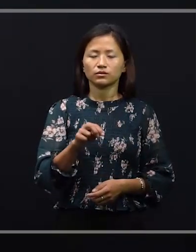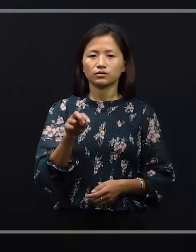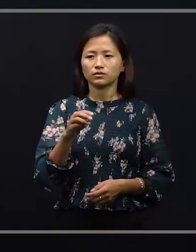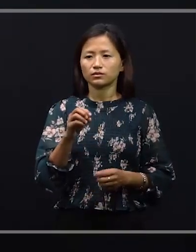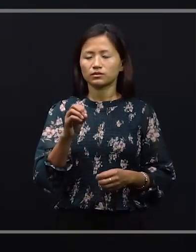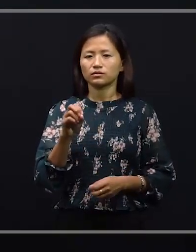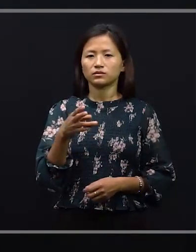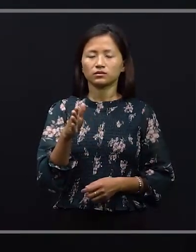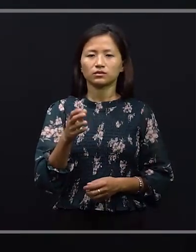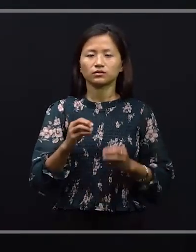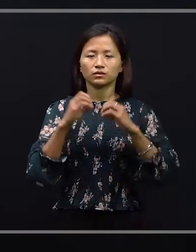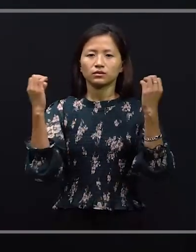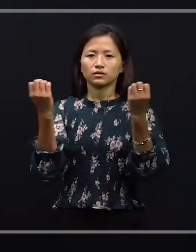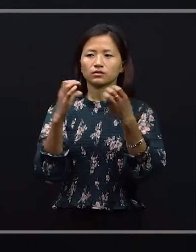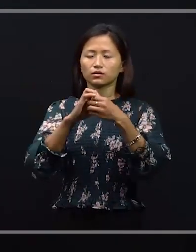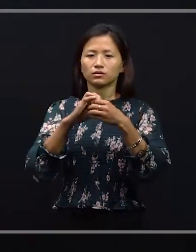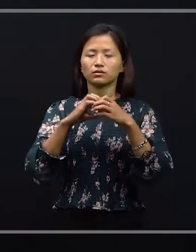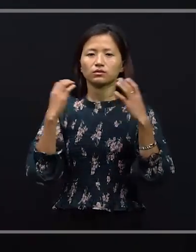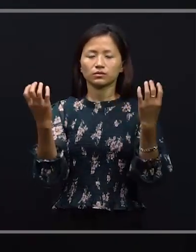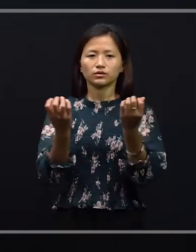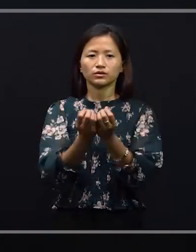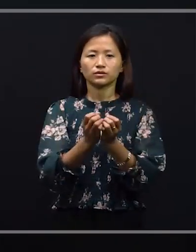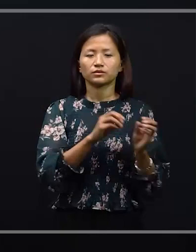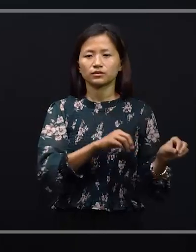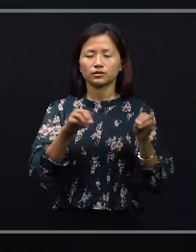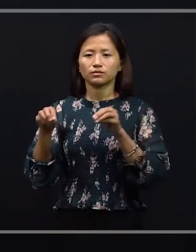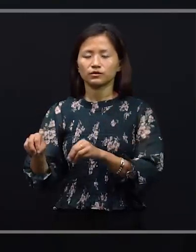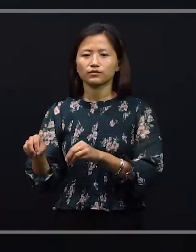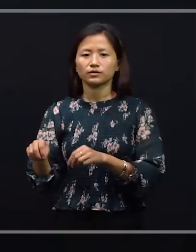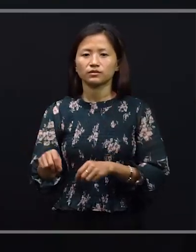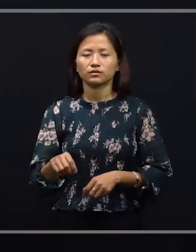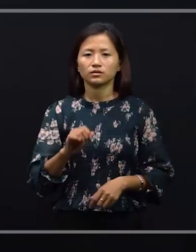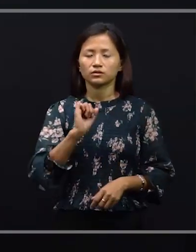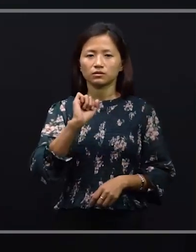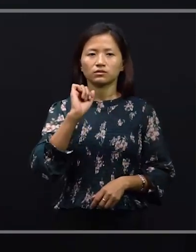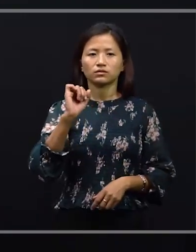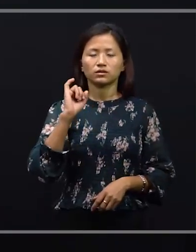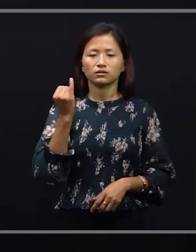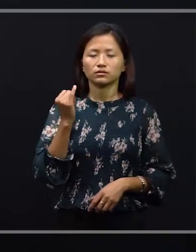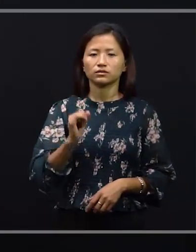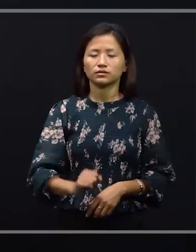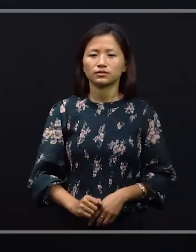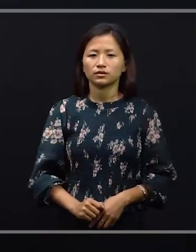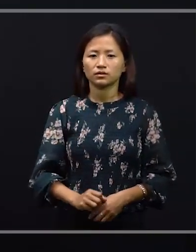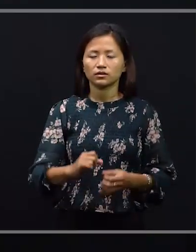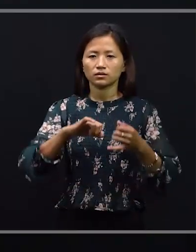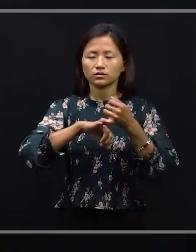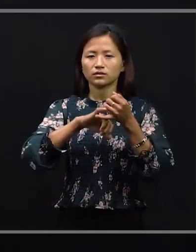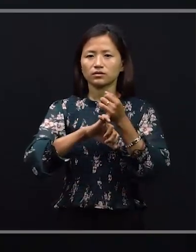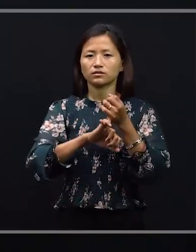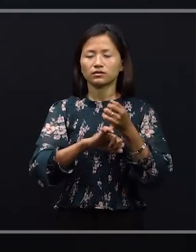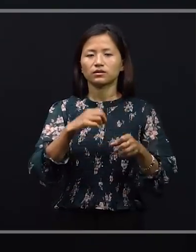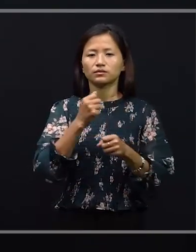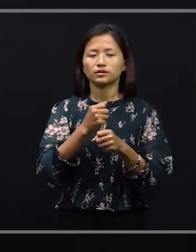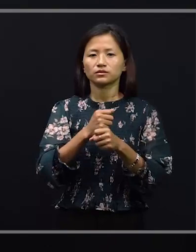non-cooperation movement because this was something against his ideology. He practiced satyagraha. So satyagraha